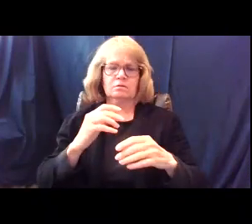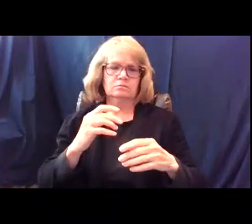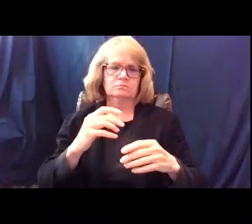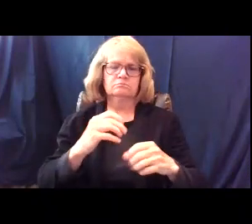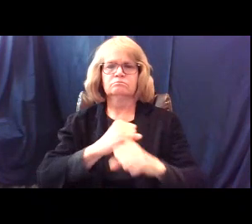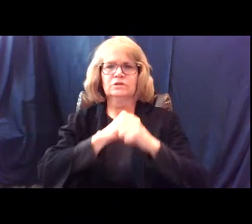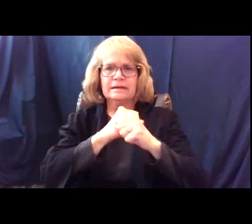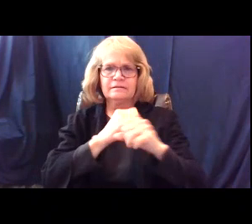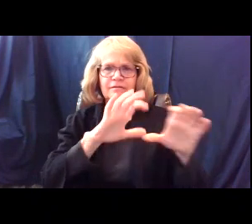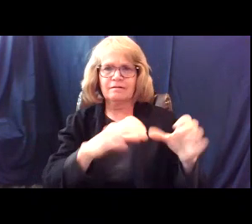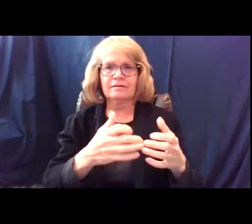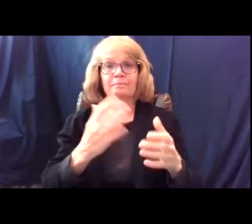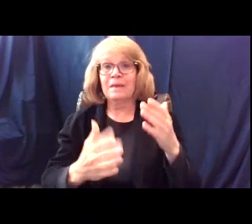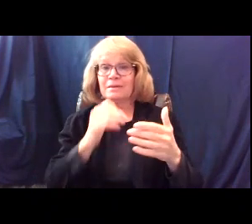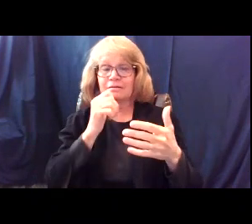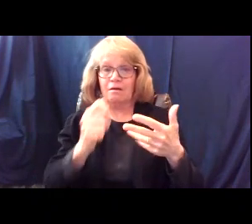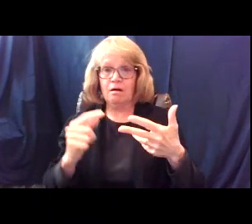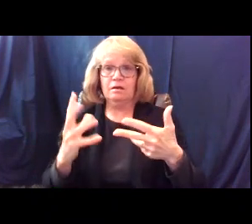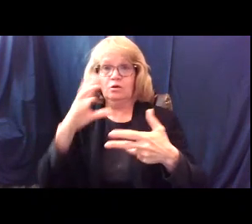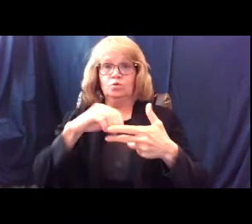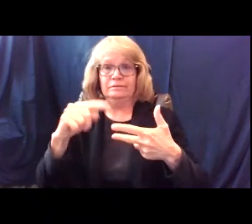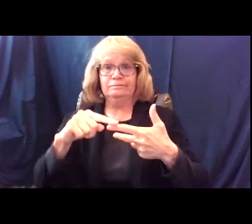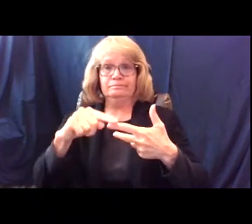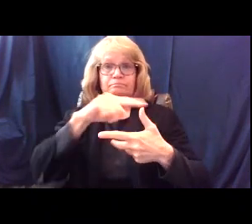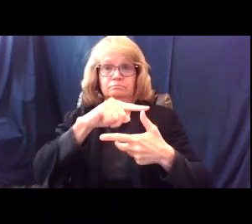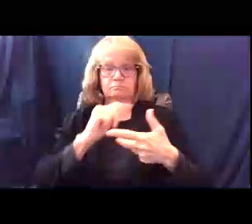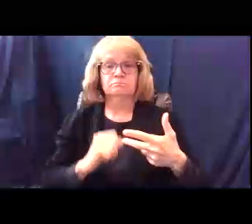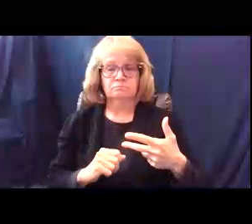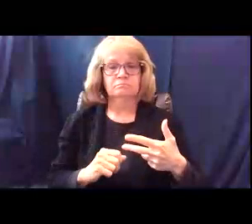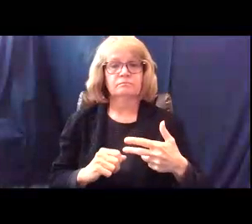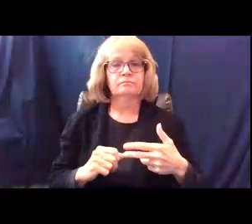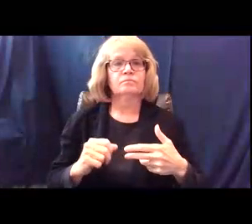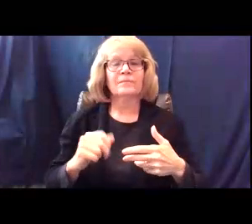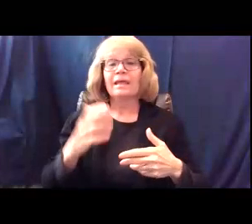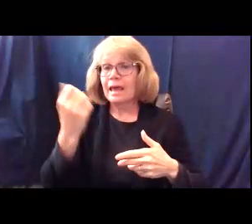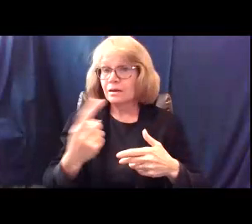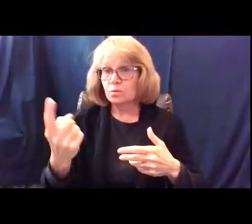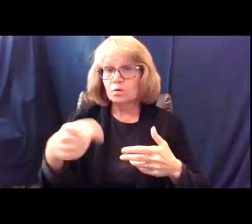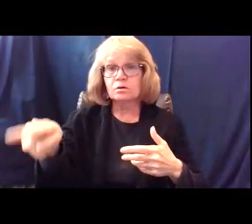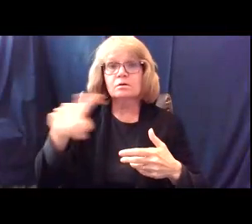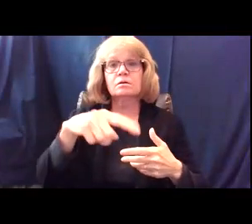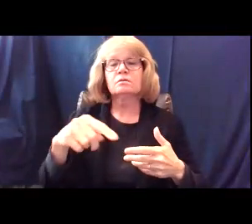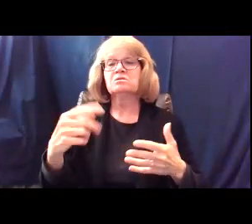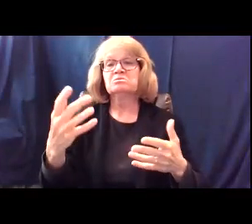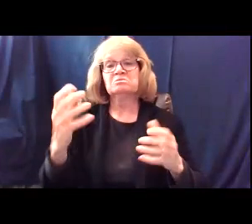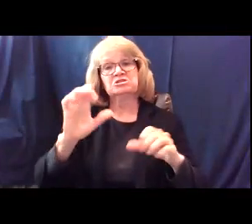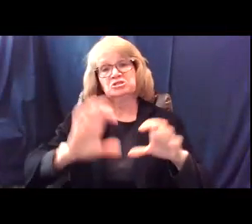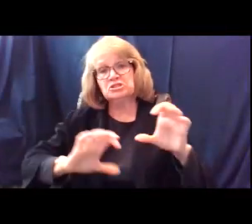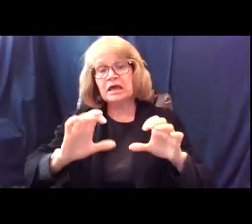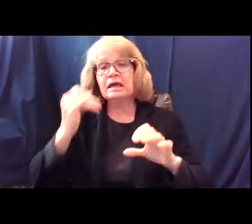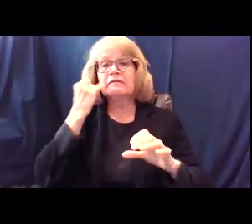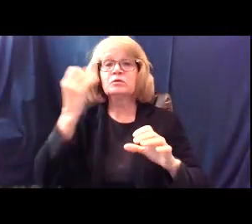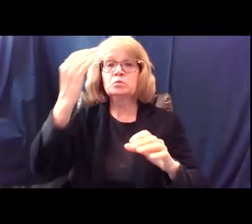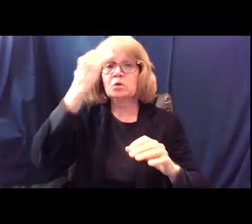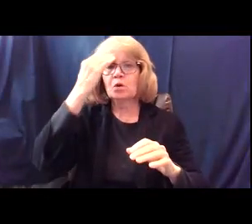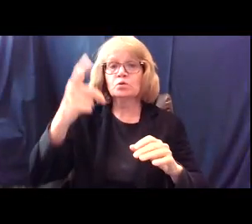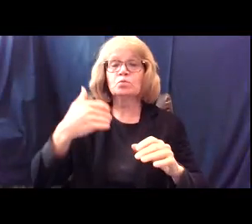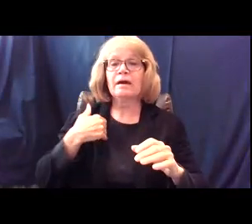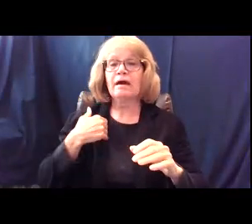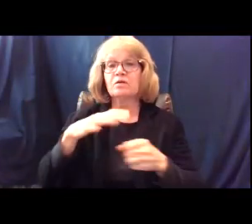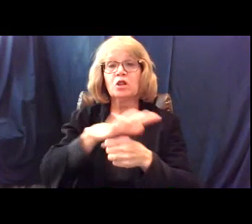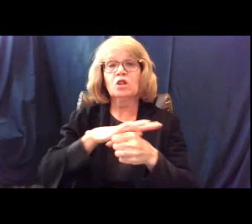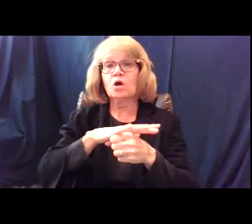that might not be present at the federal and the state level. I'd invite anyone to pop in the chat if you have a local